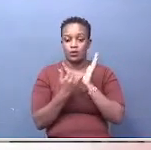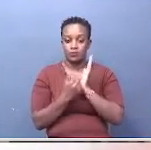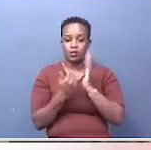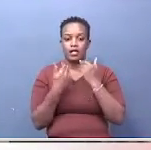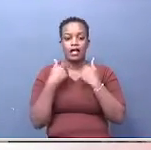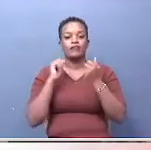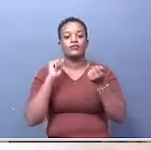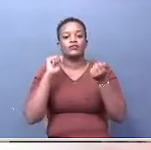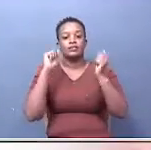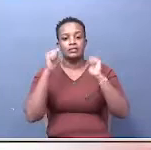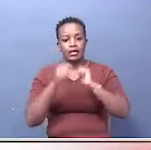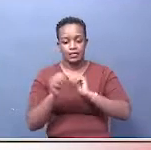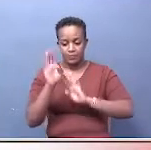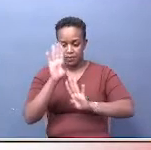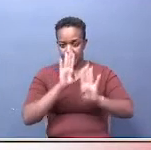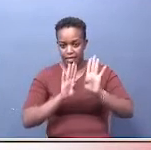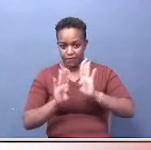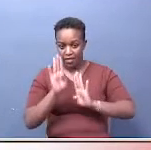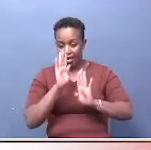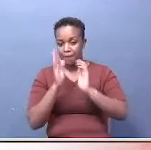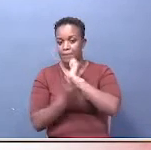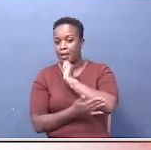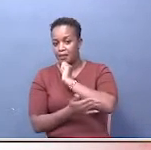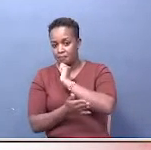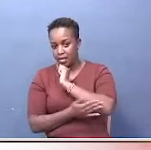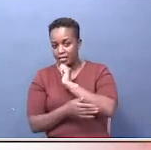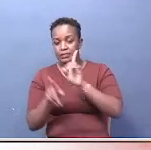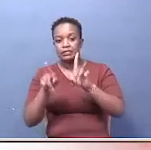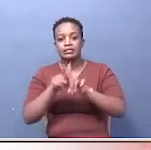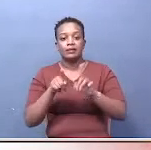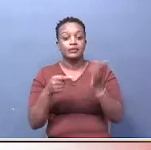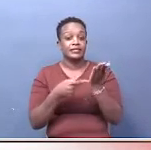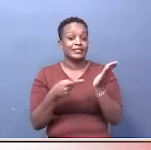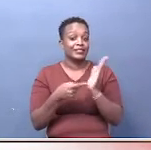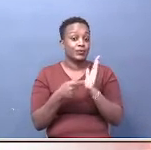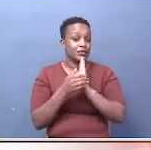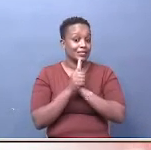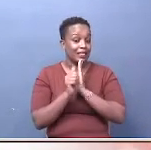behavioral and technical skills. The aim of this particular program was to